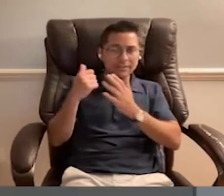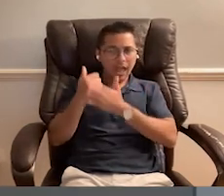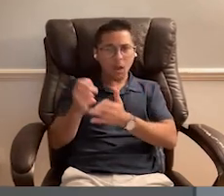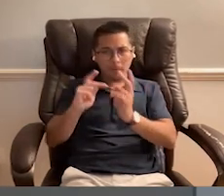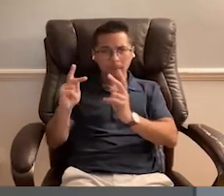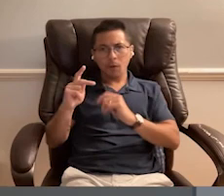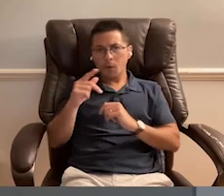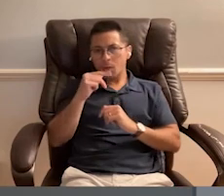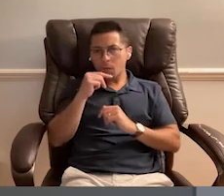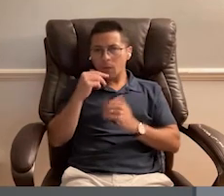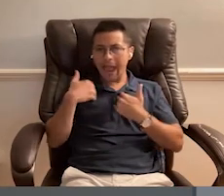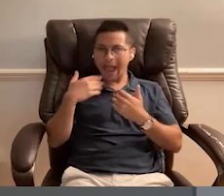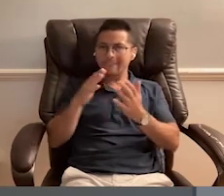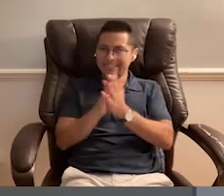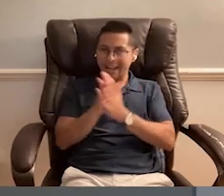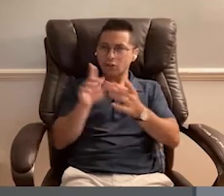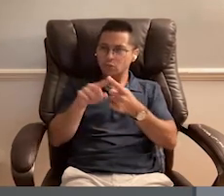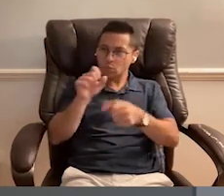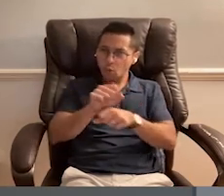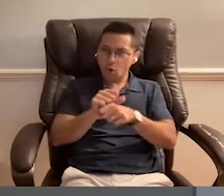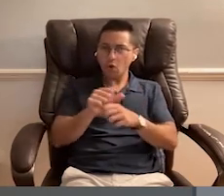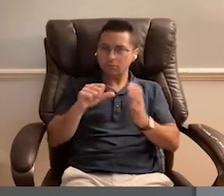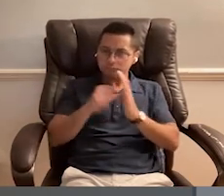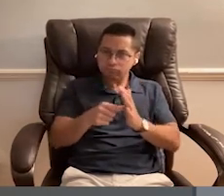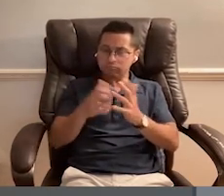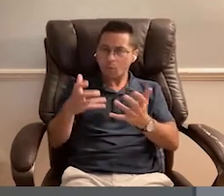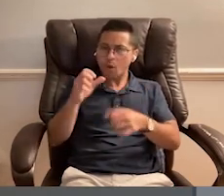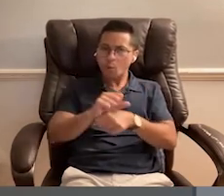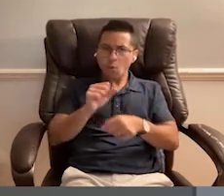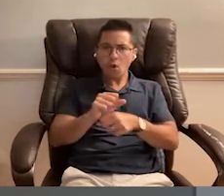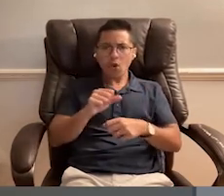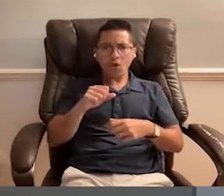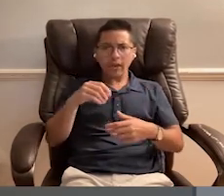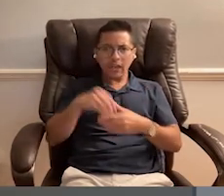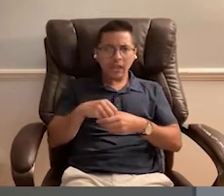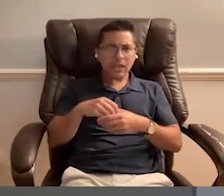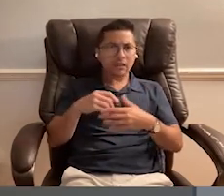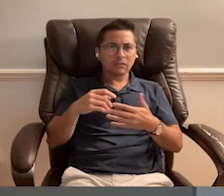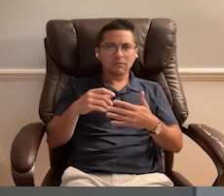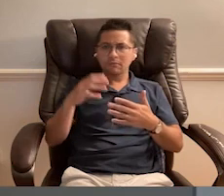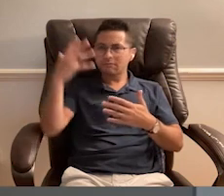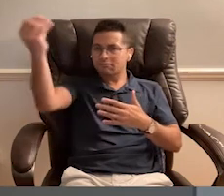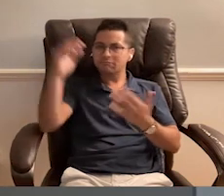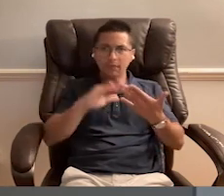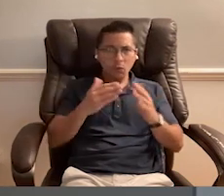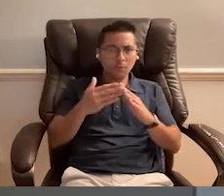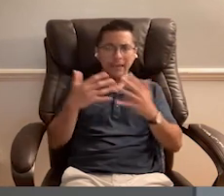Employment Enhancement Project to help people who have a desire to work and have expressed that they want to work